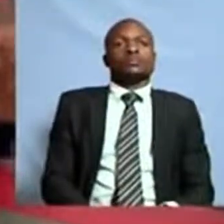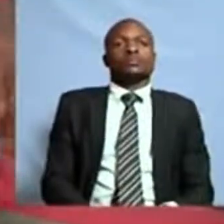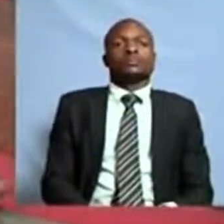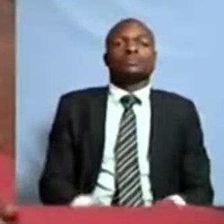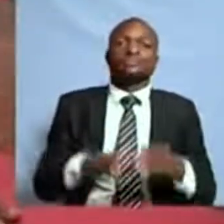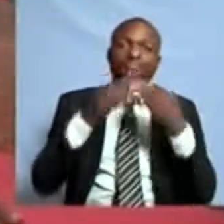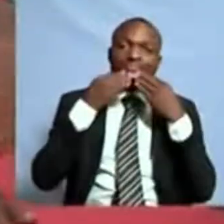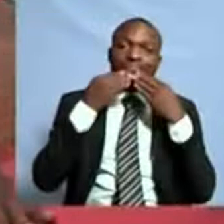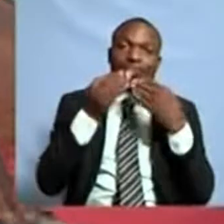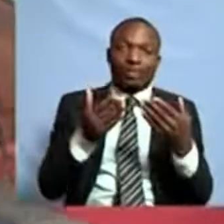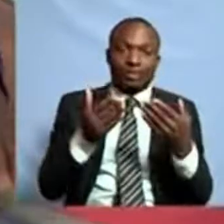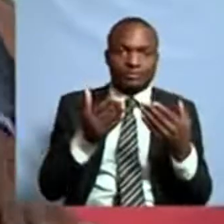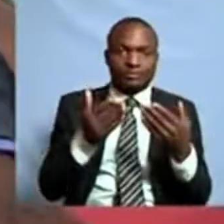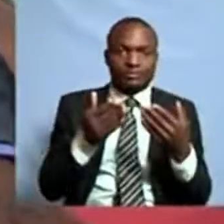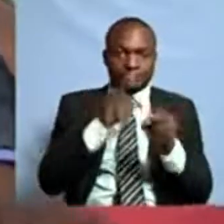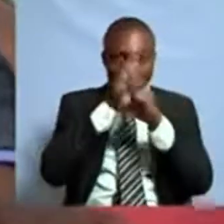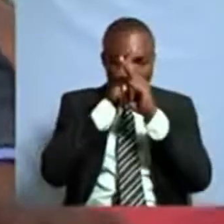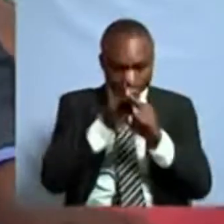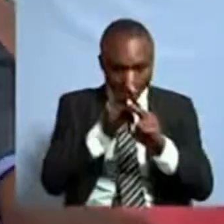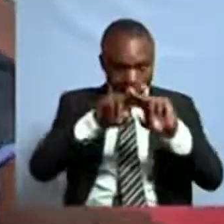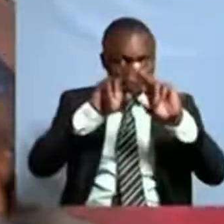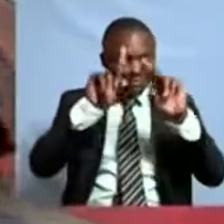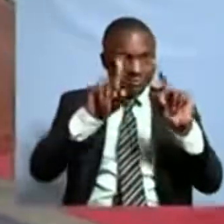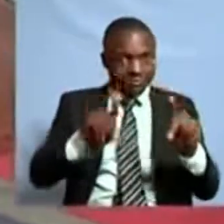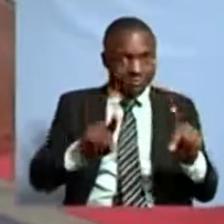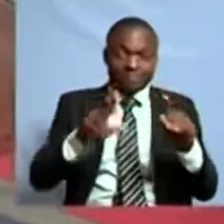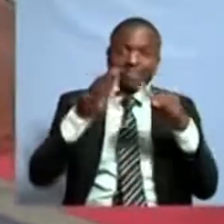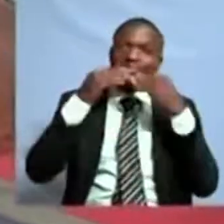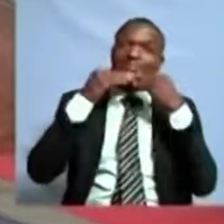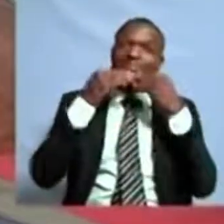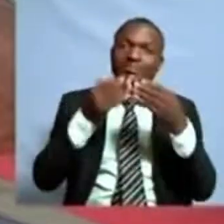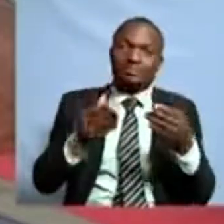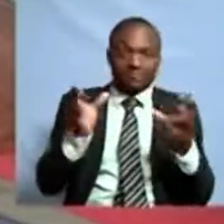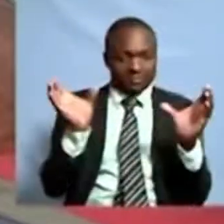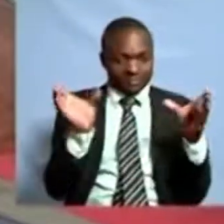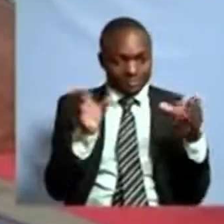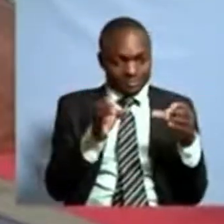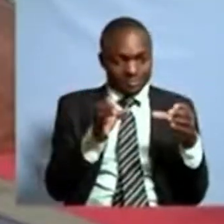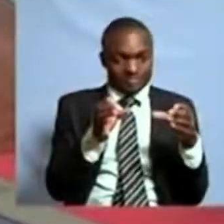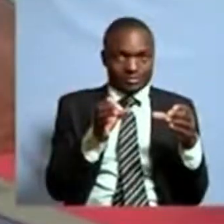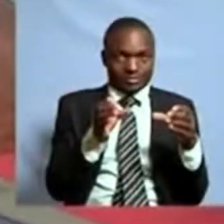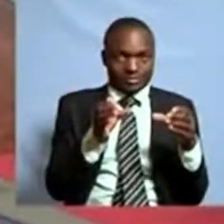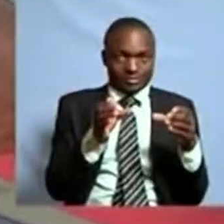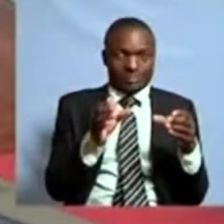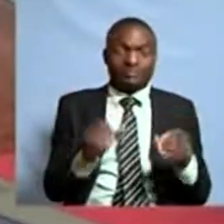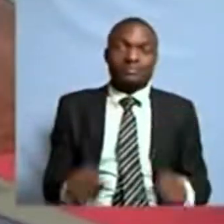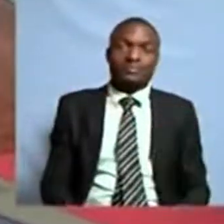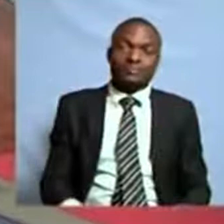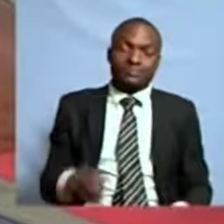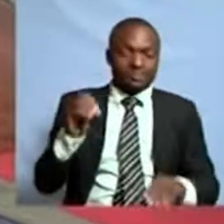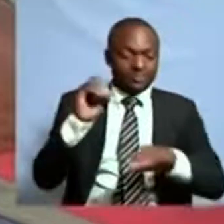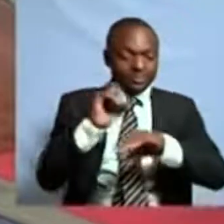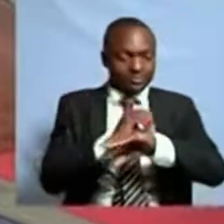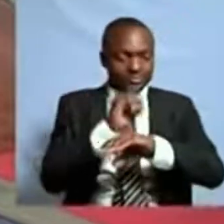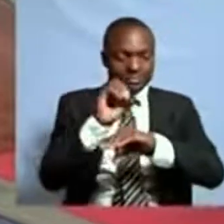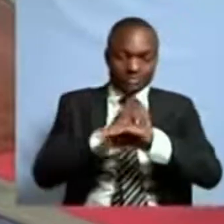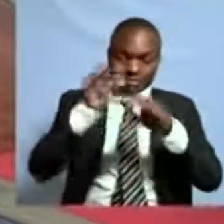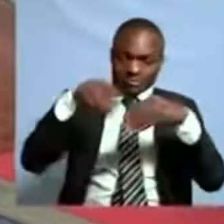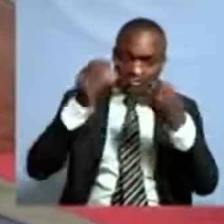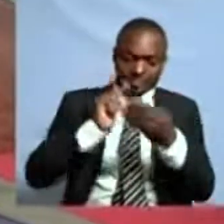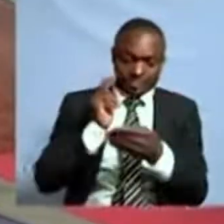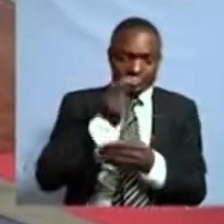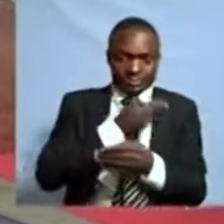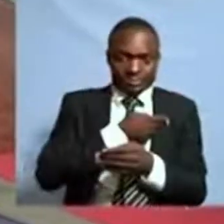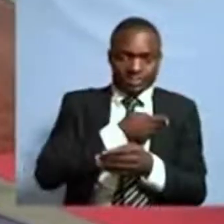Thank you very much, Honorable Chair, and we thank the committee for the opportunity accorded to us as